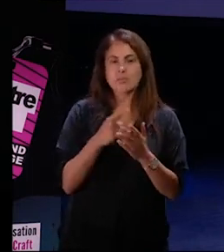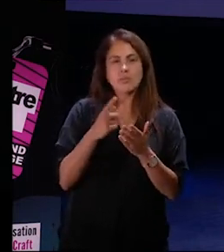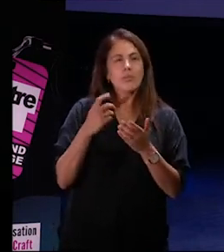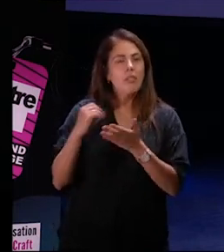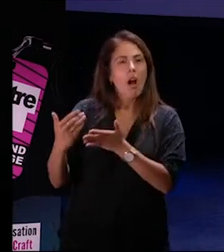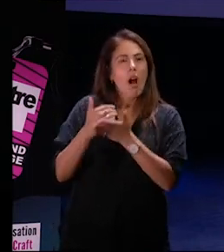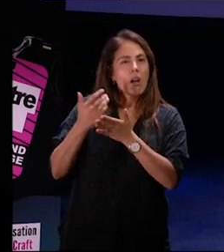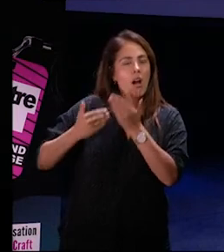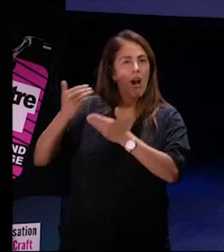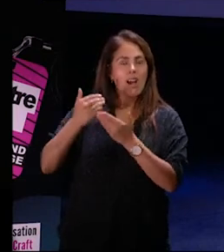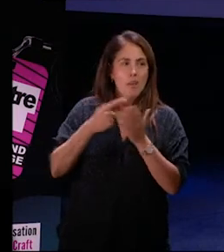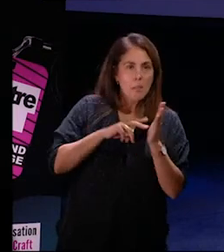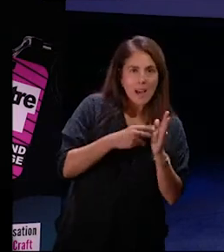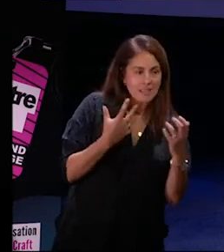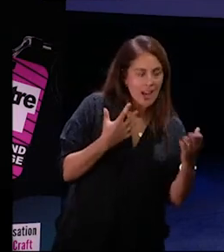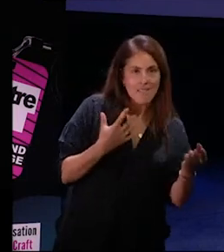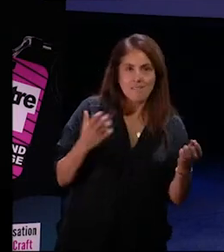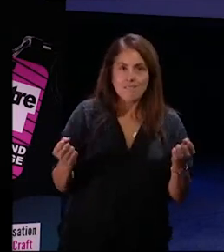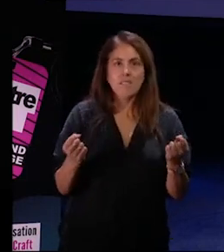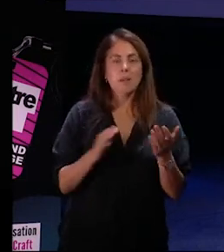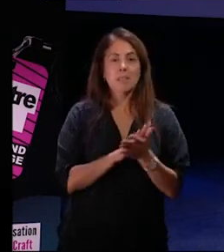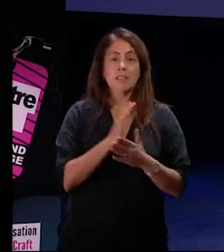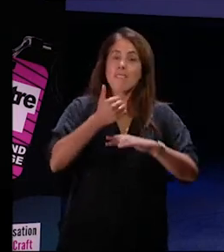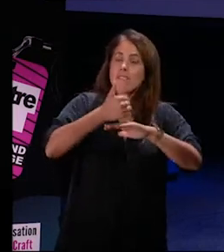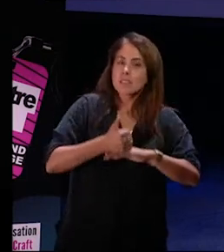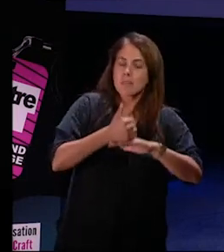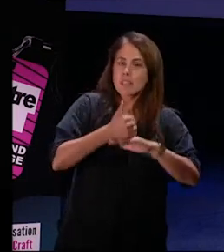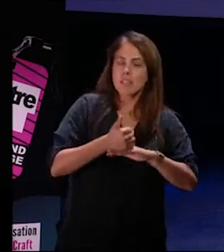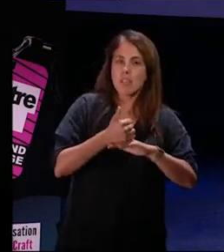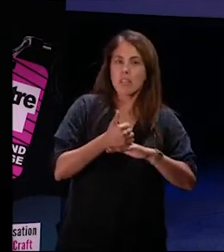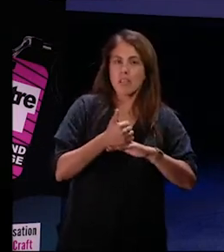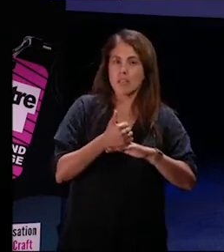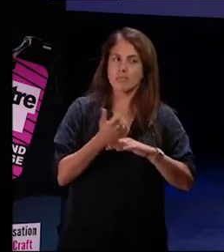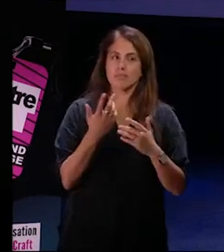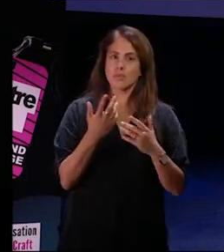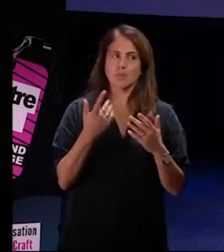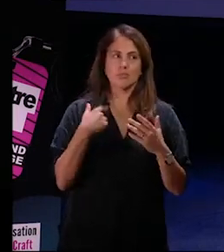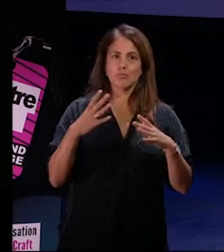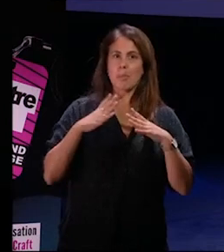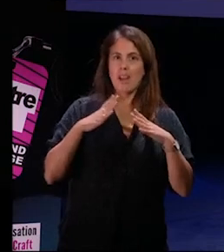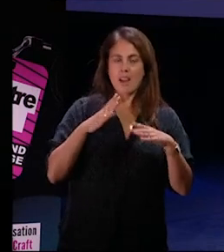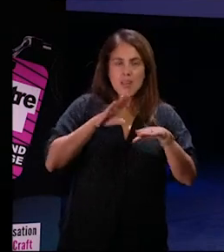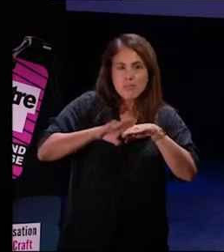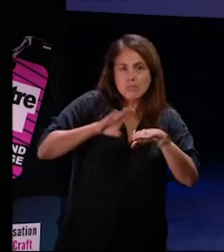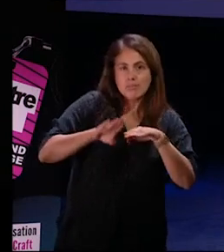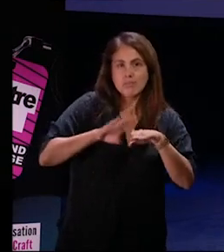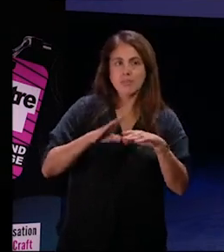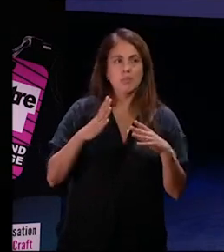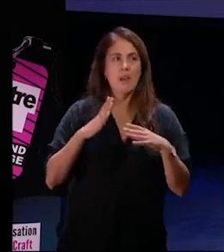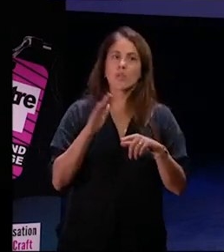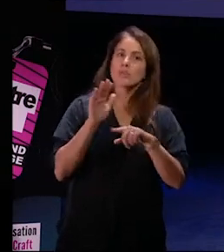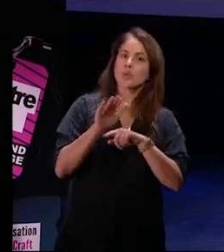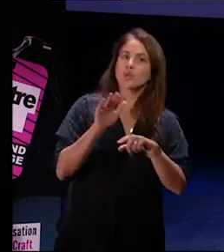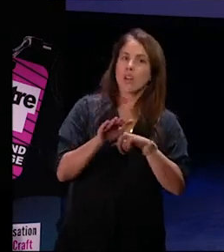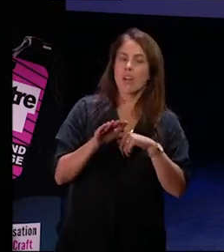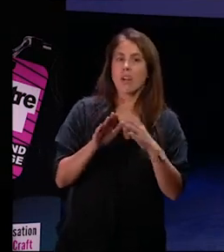archives and plans, is that it gives you the fundamental platform to then make everything relevant in the future. So,